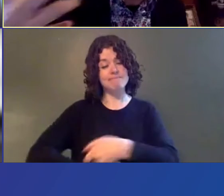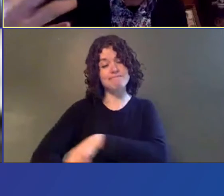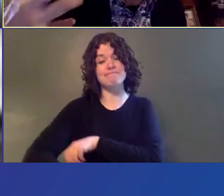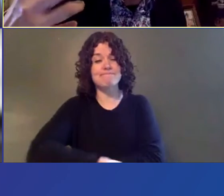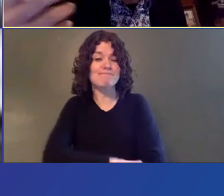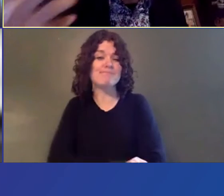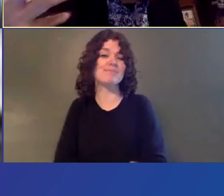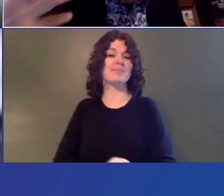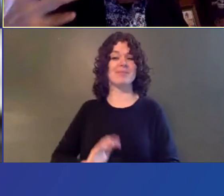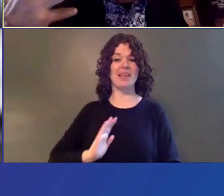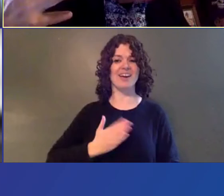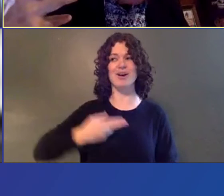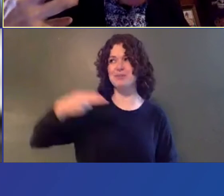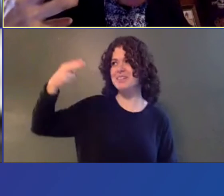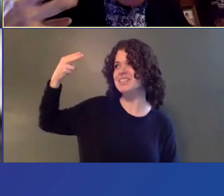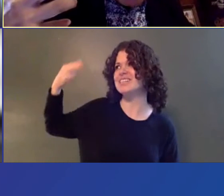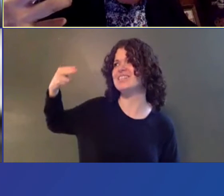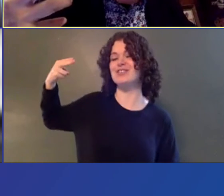history